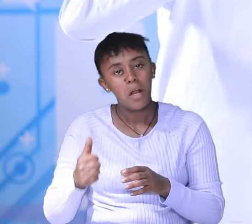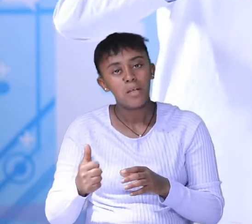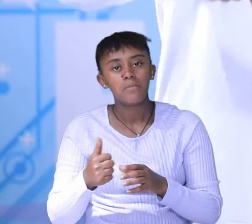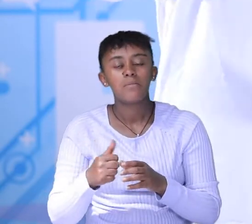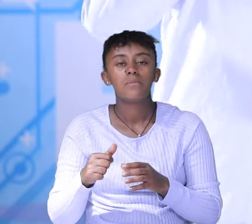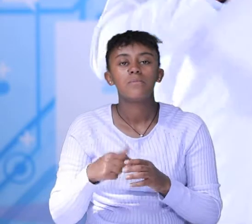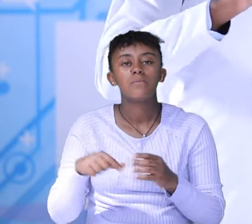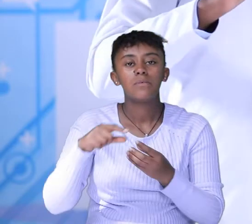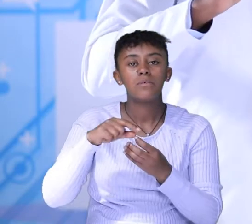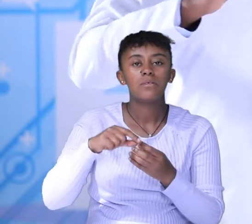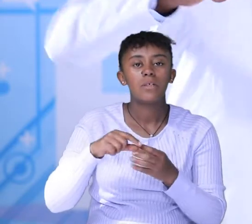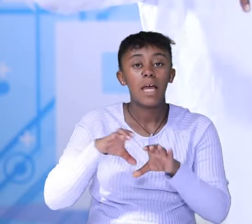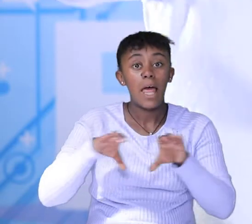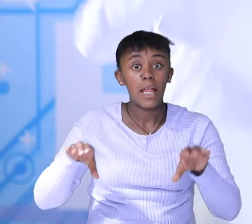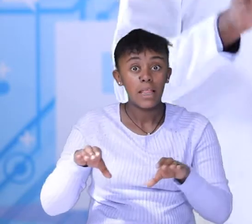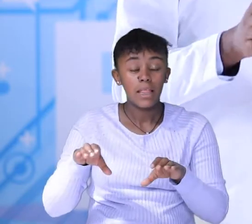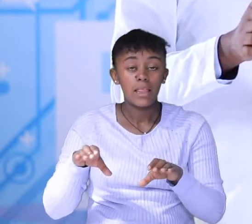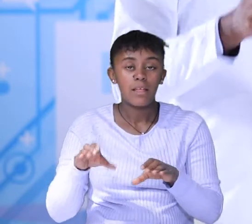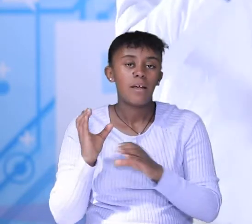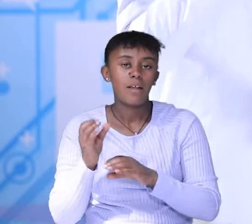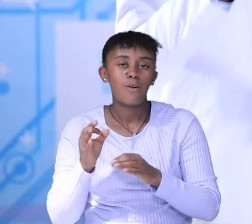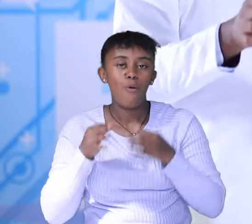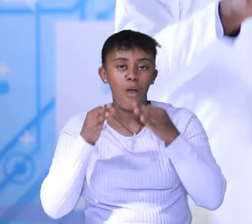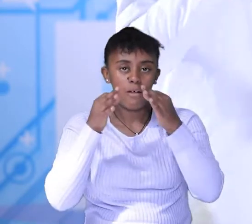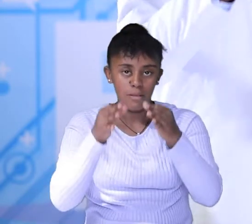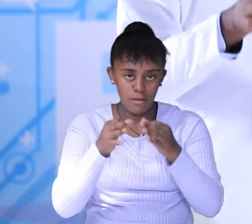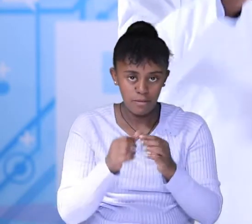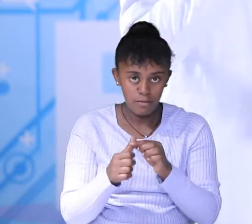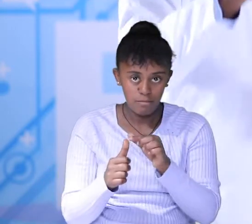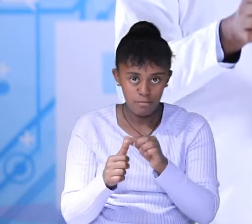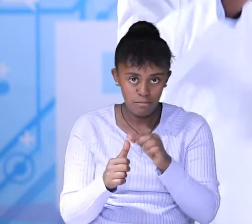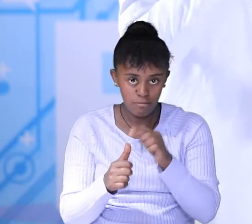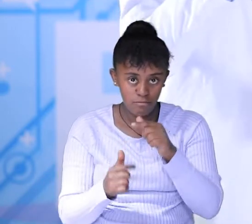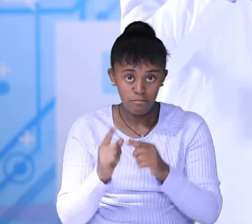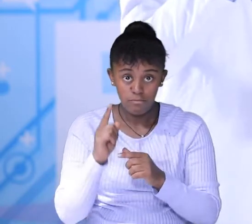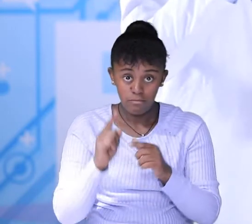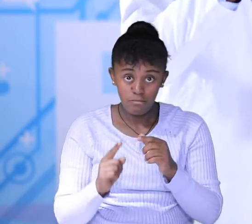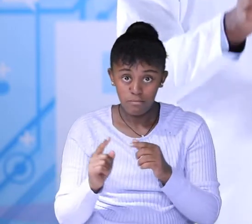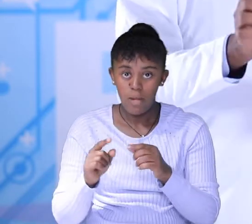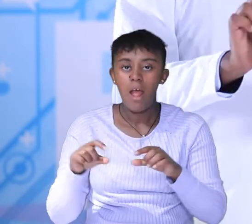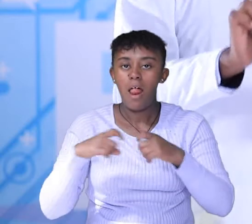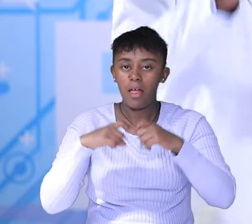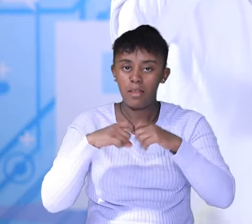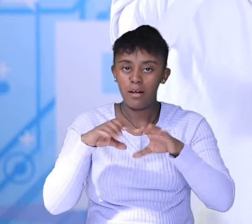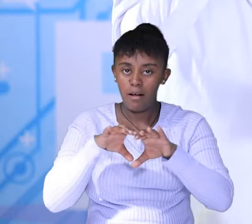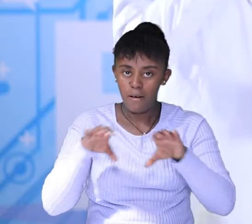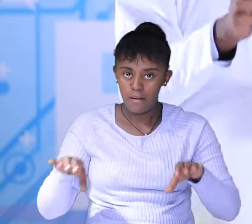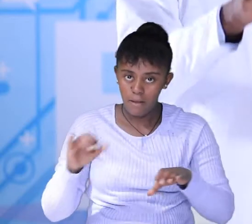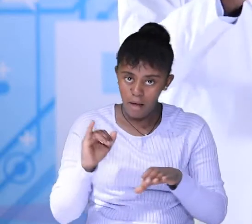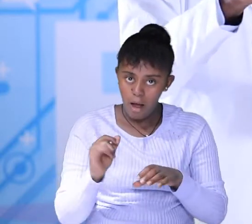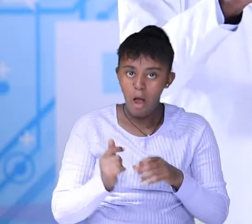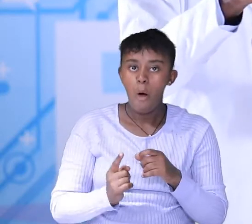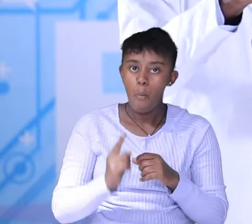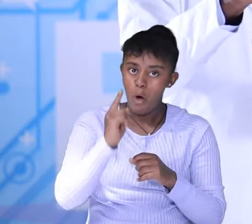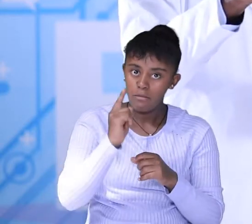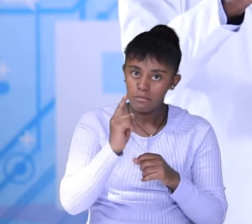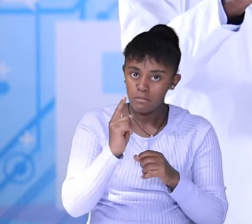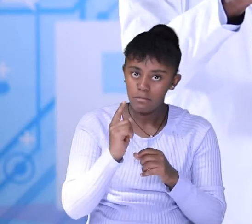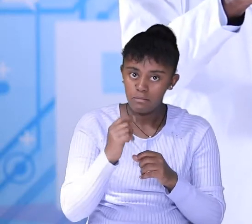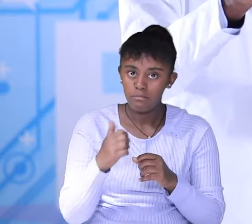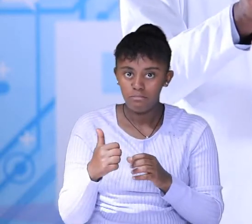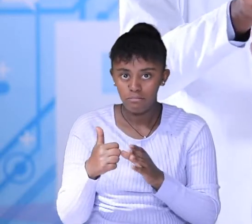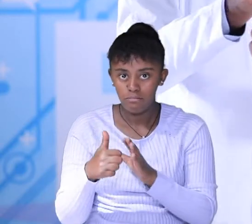times D. It's possible to find F times D, where D is the distance between the two forces. In this case, in our case, previously, the distance from this